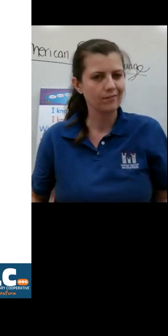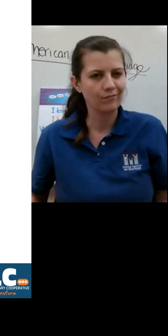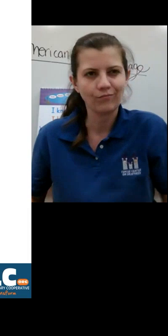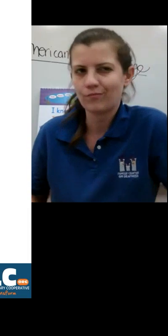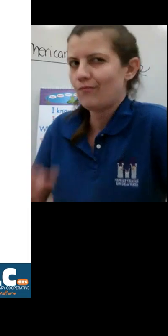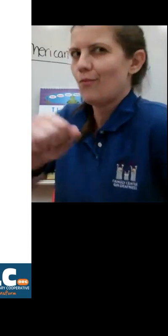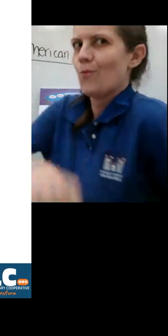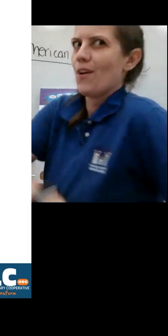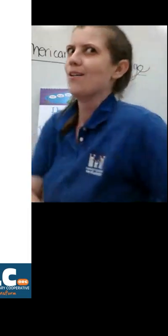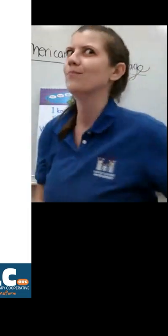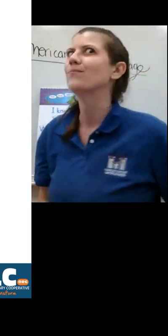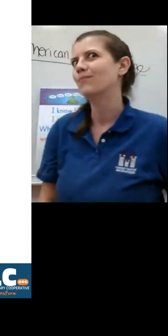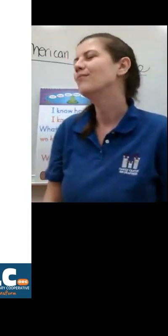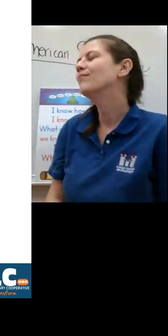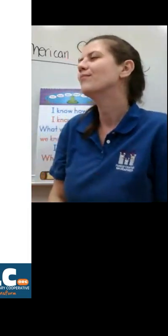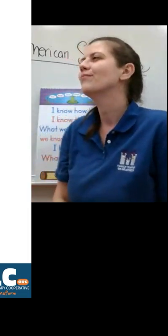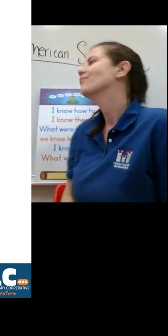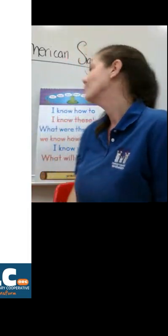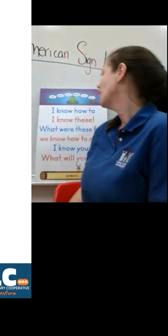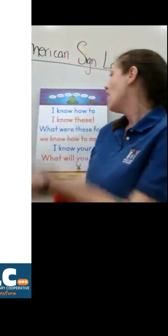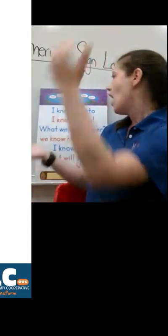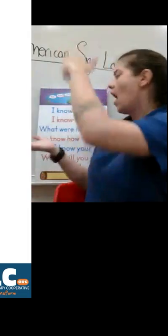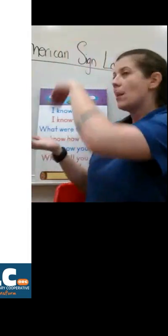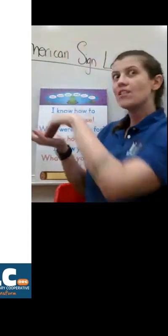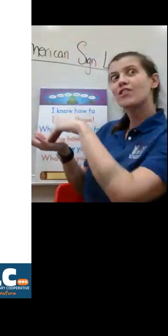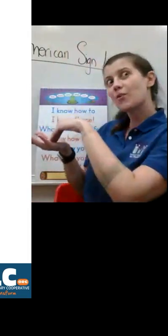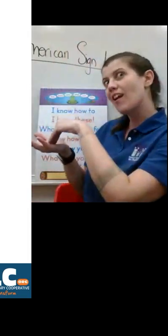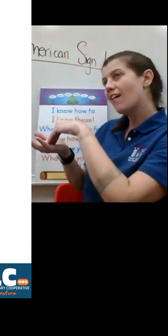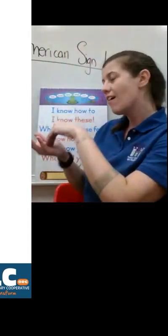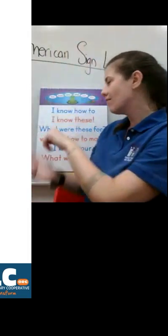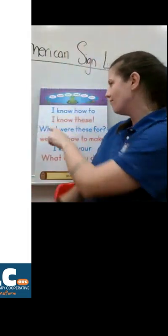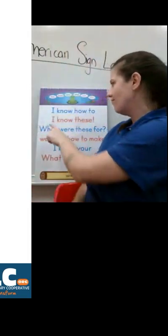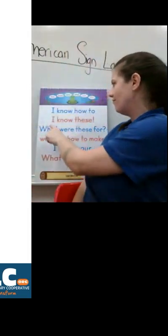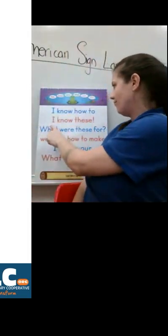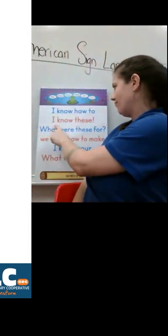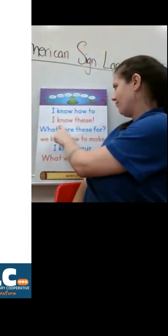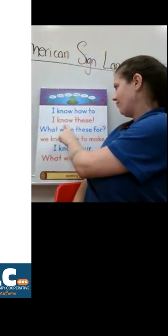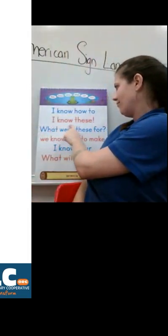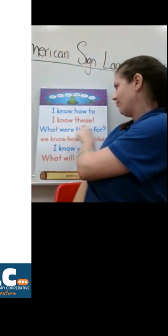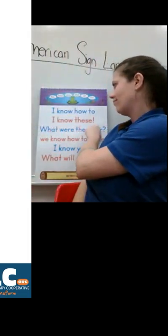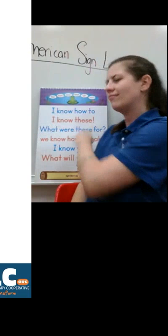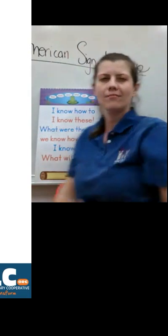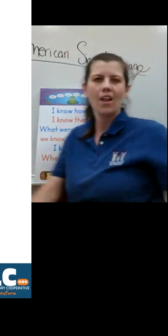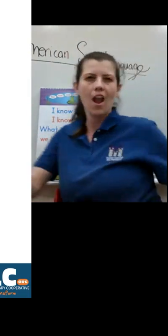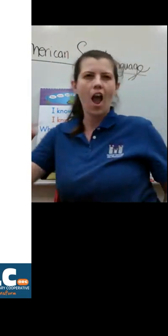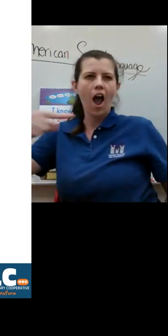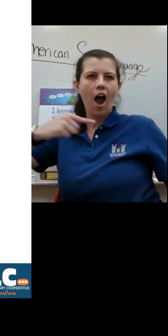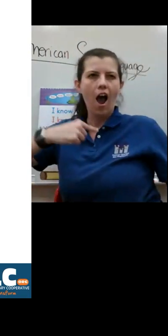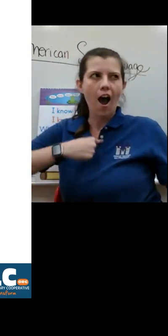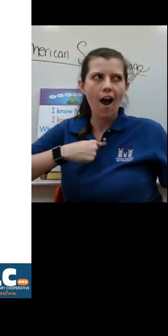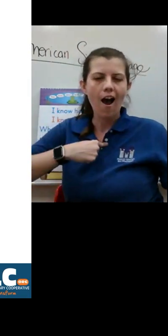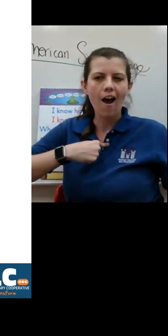Yes. Okay. Let's do it again.